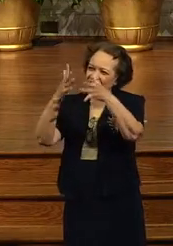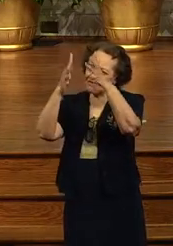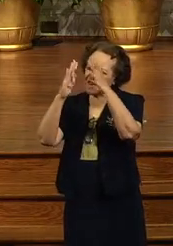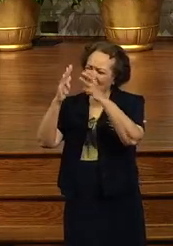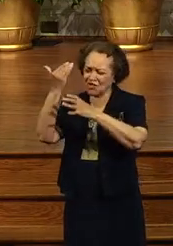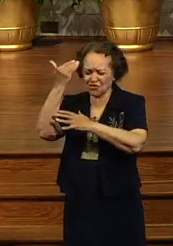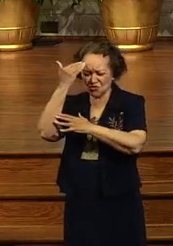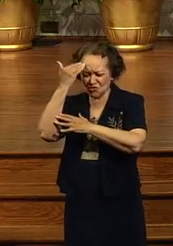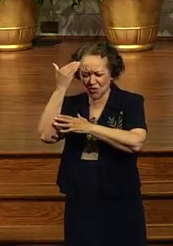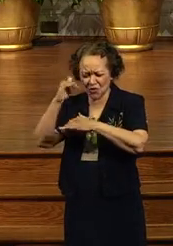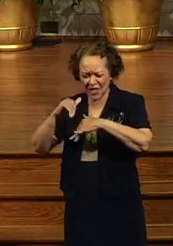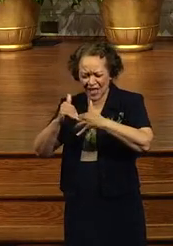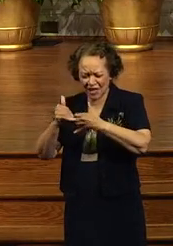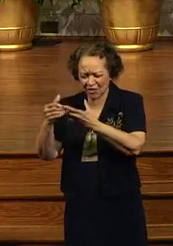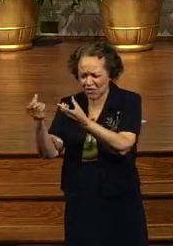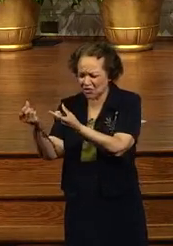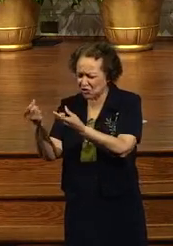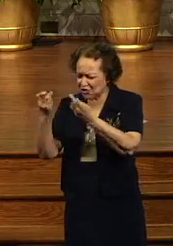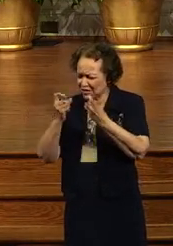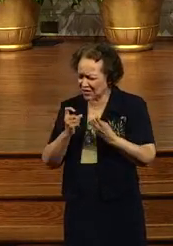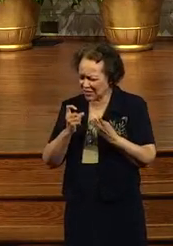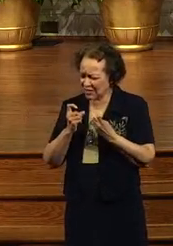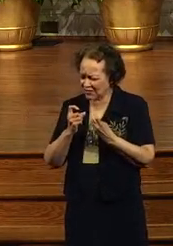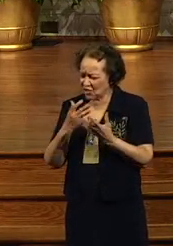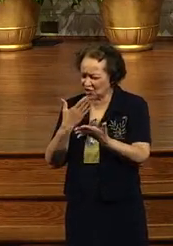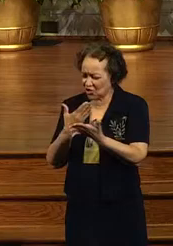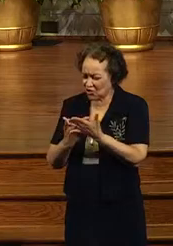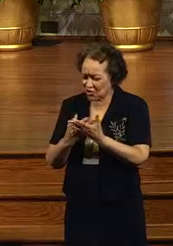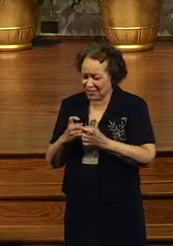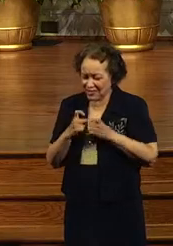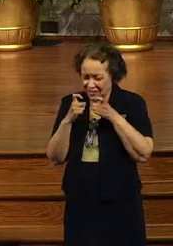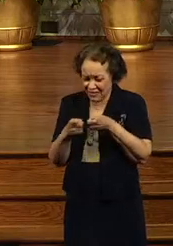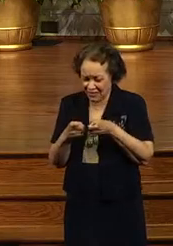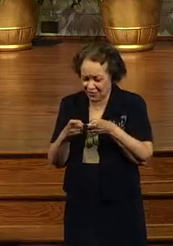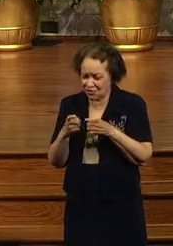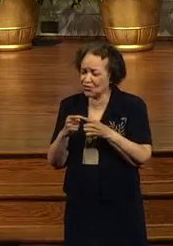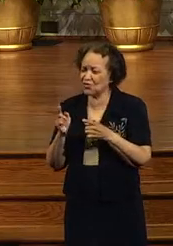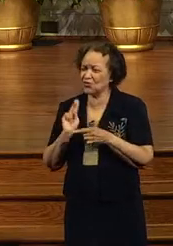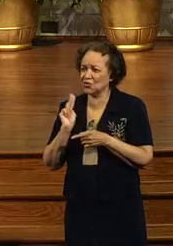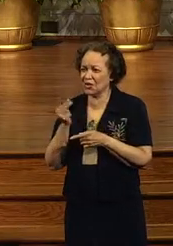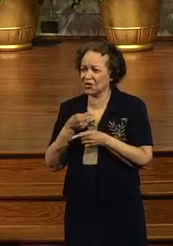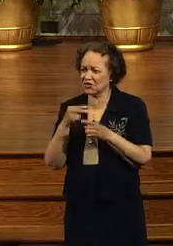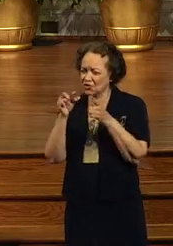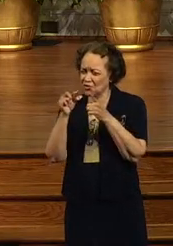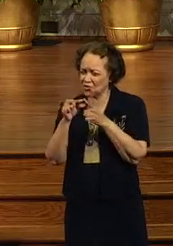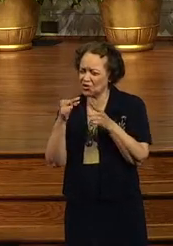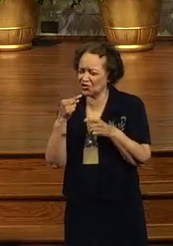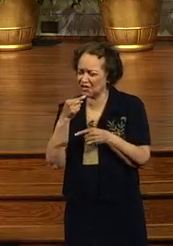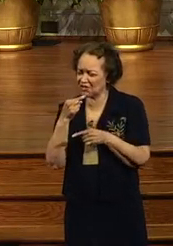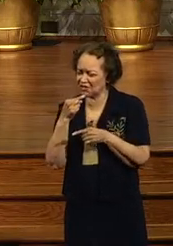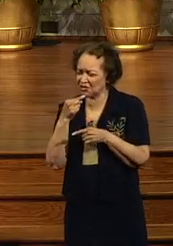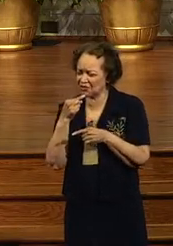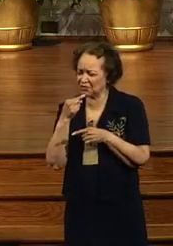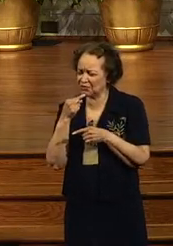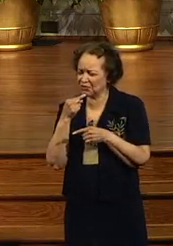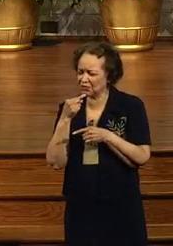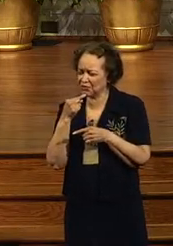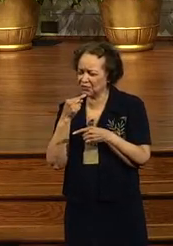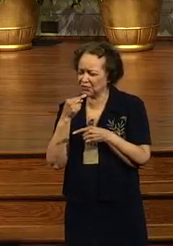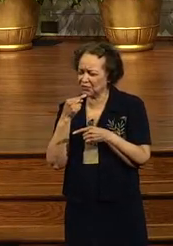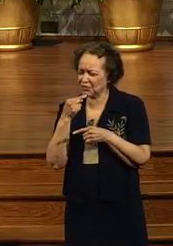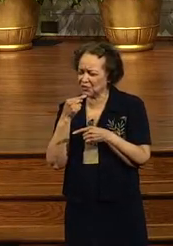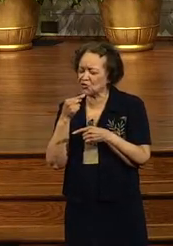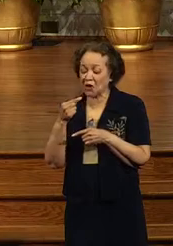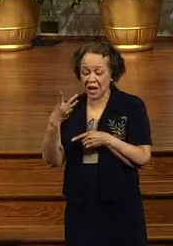how to give good gifts to us. Thank you for those good gifts. The word says, dear Lord, that you are a light for our